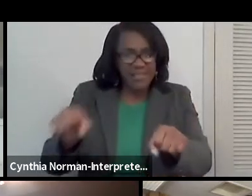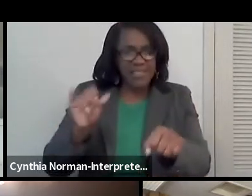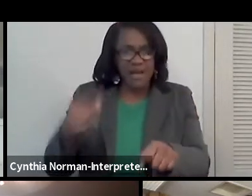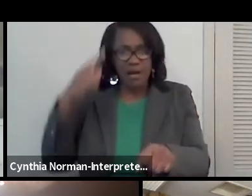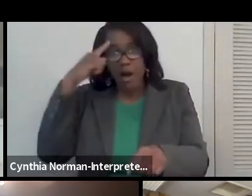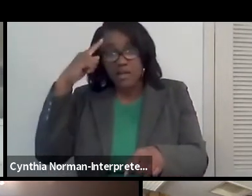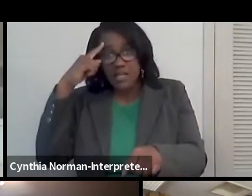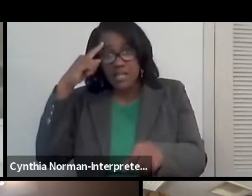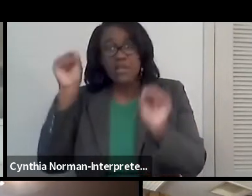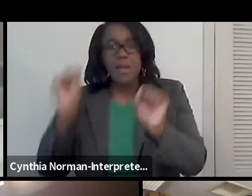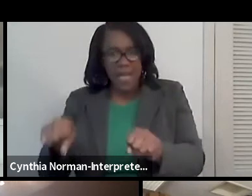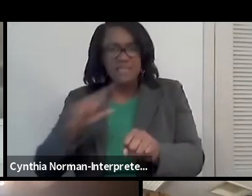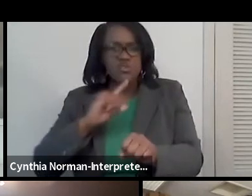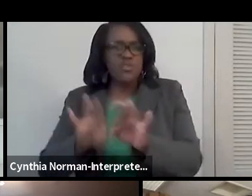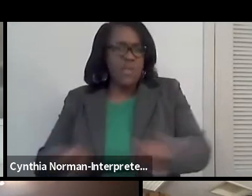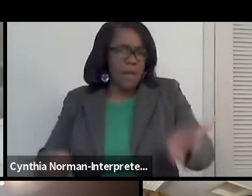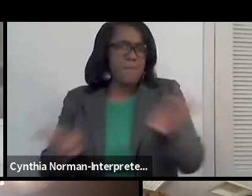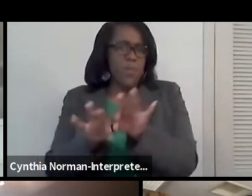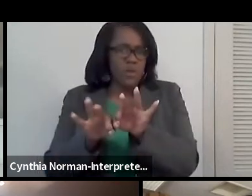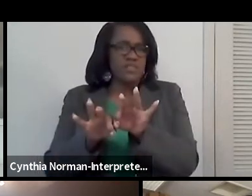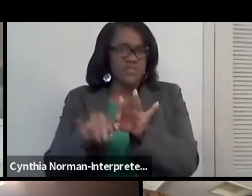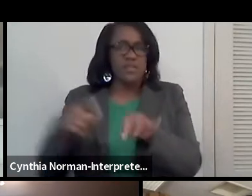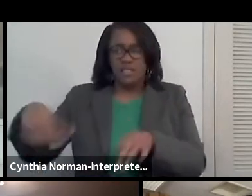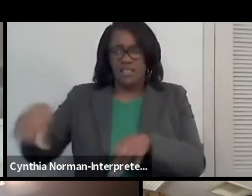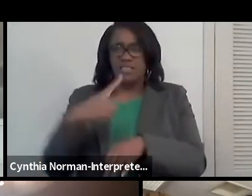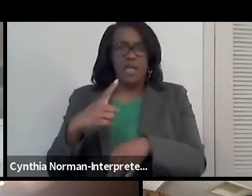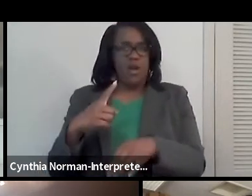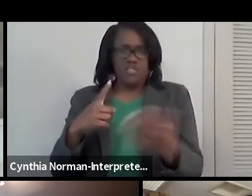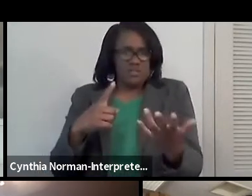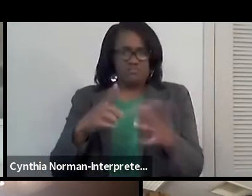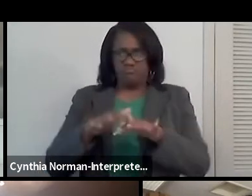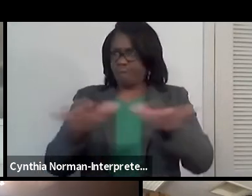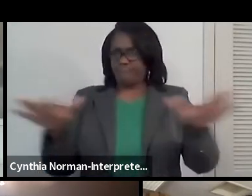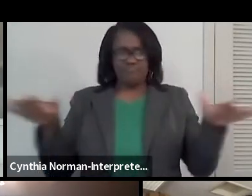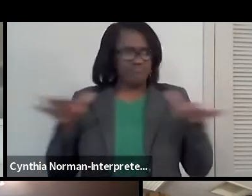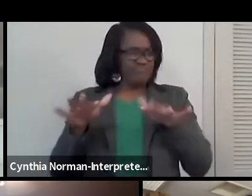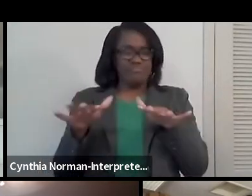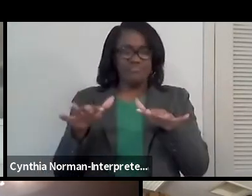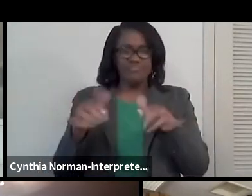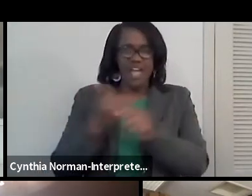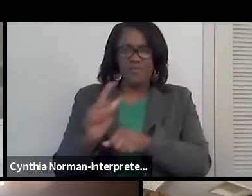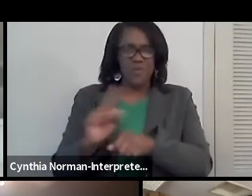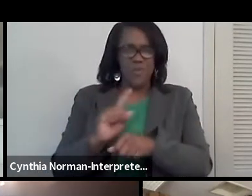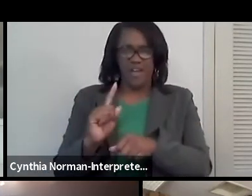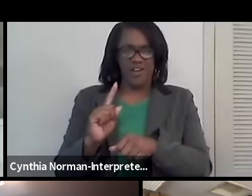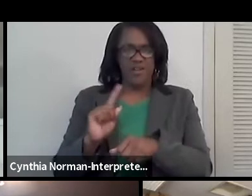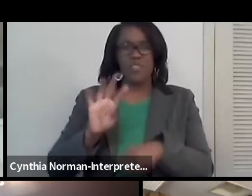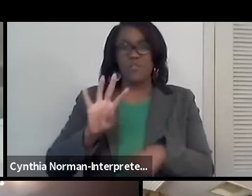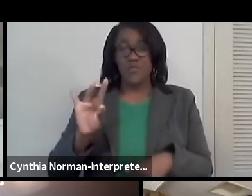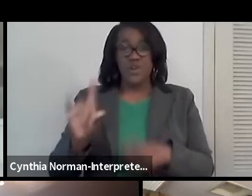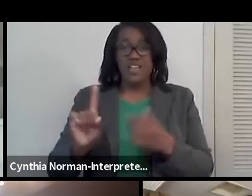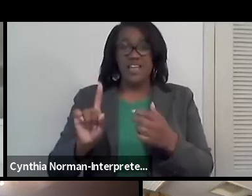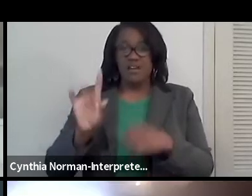capacity is really, really important for them just being ubiquitous across the contiguous 48 states in North